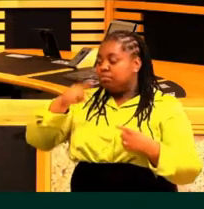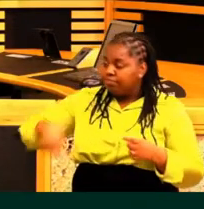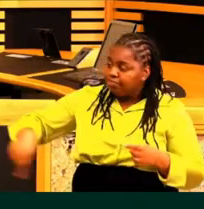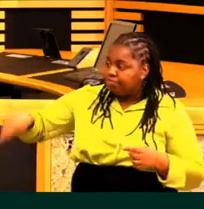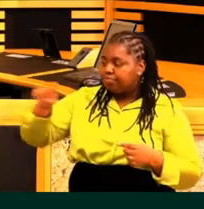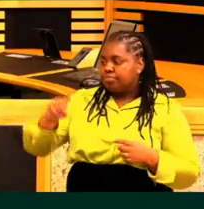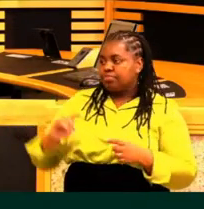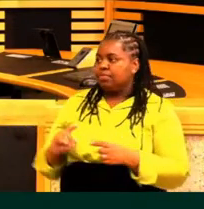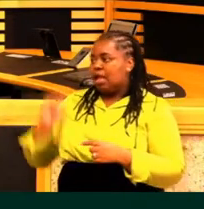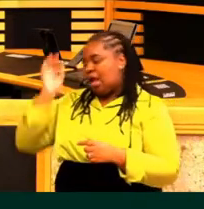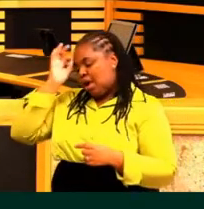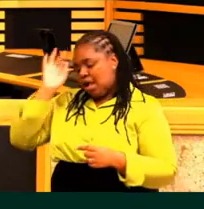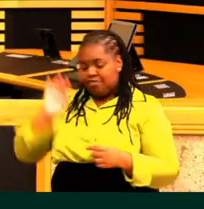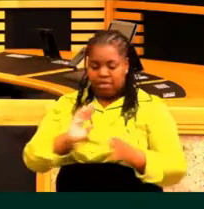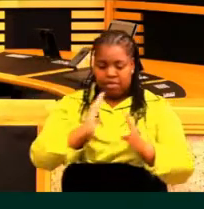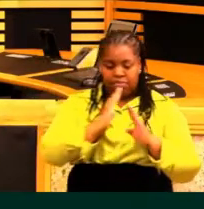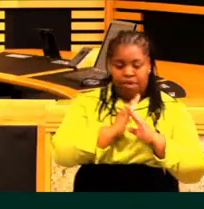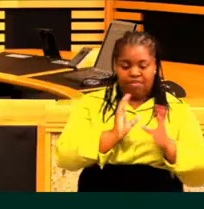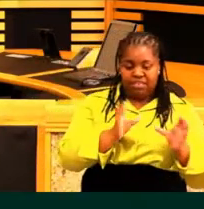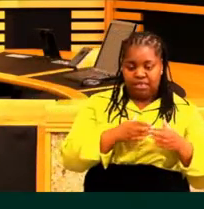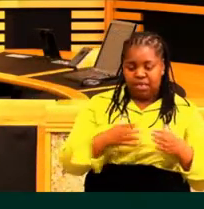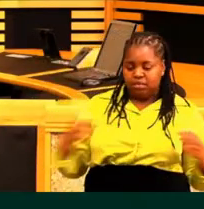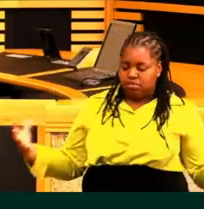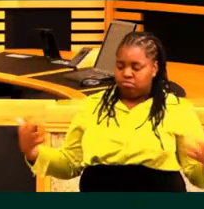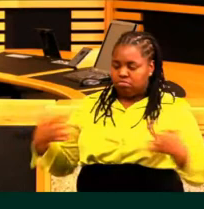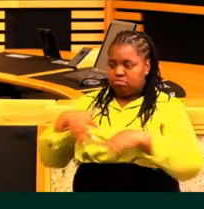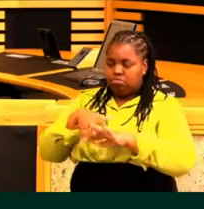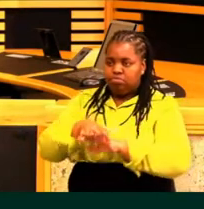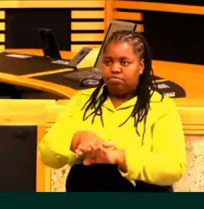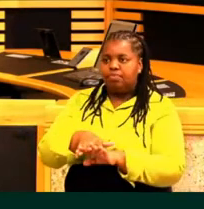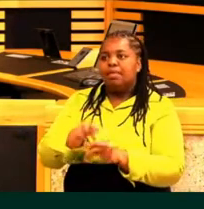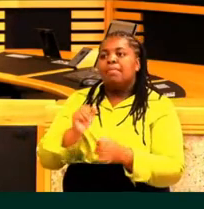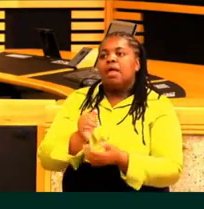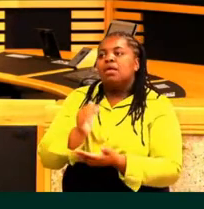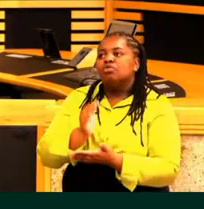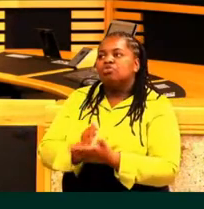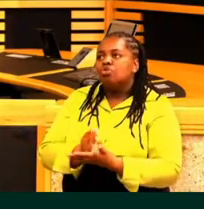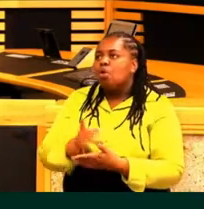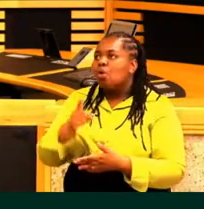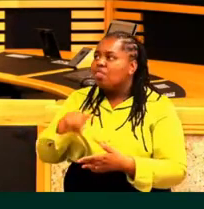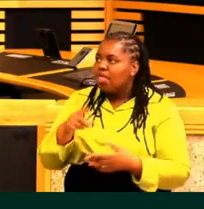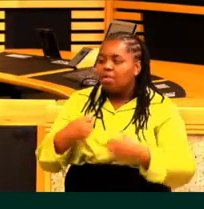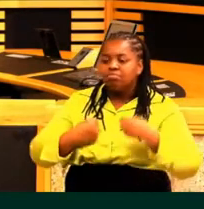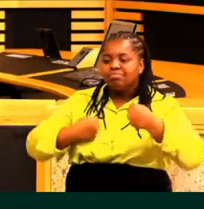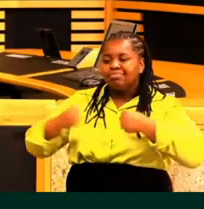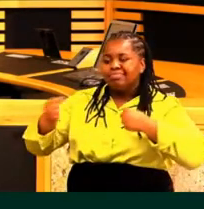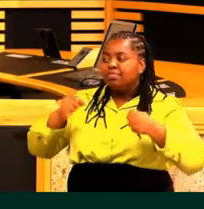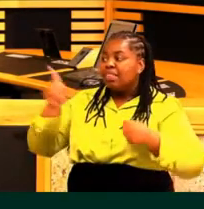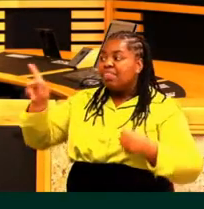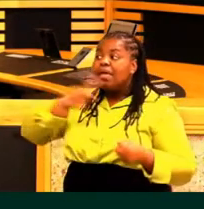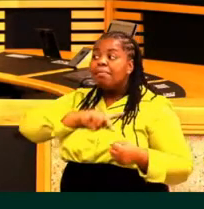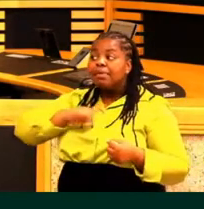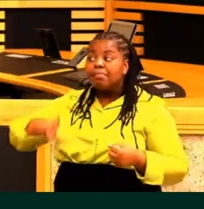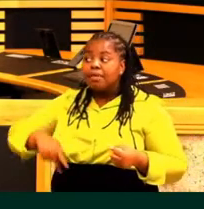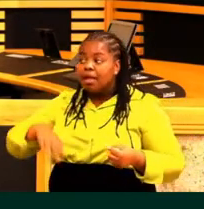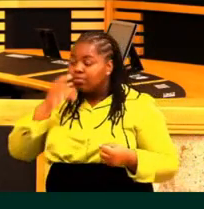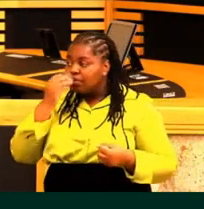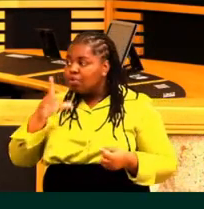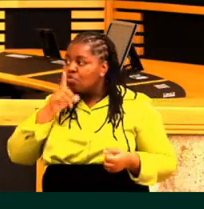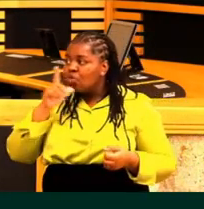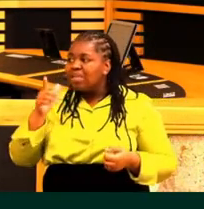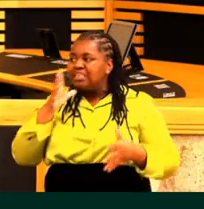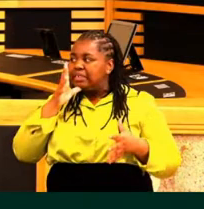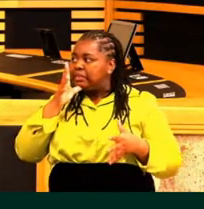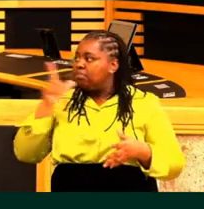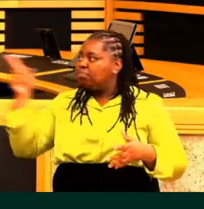private Partnerships that will intentionally identify and fill all the vacant posts that the premier spoke about is it was not as